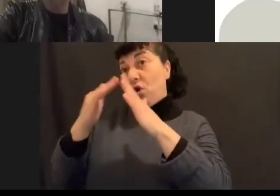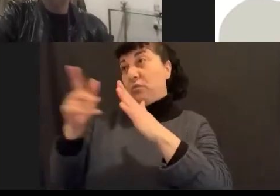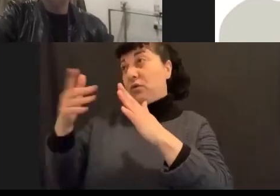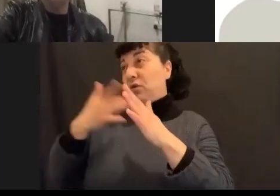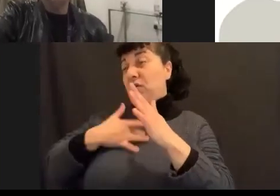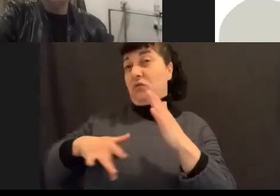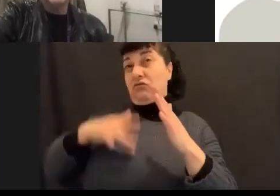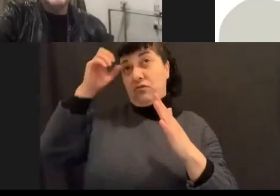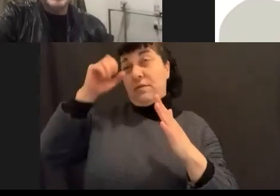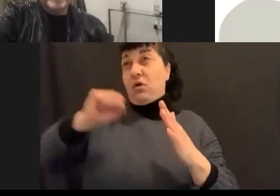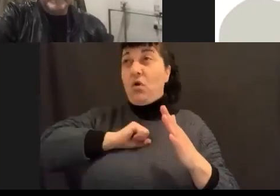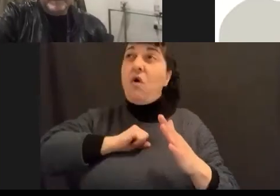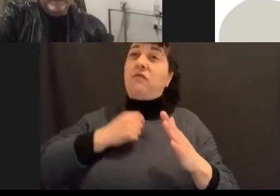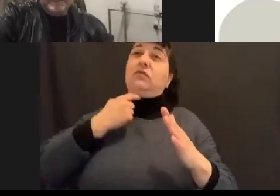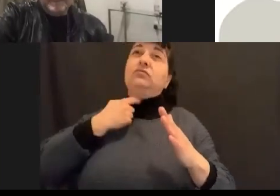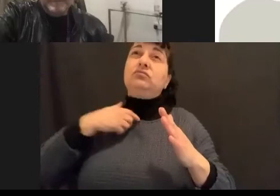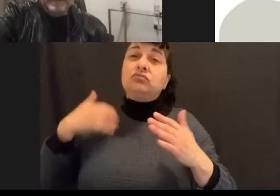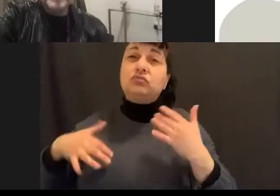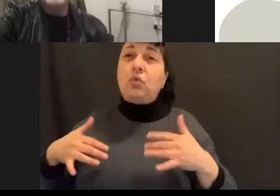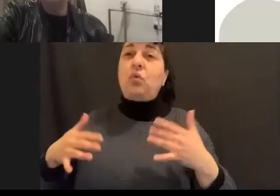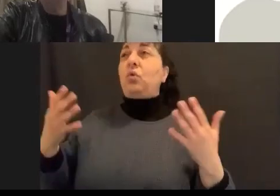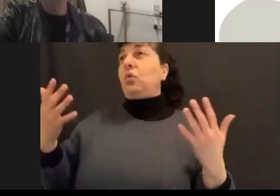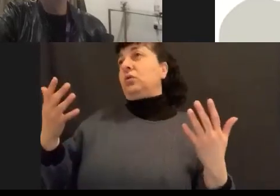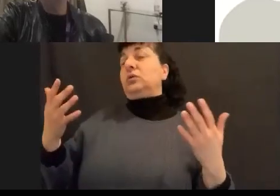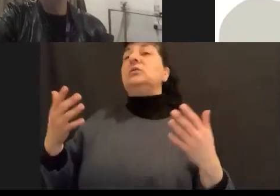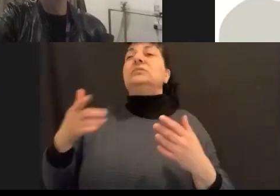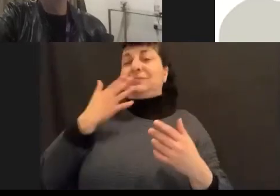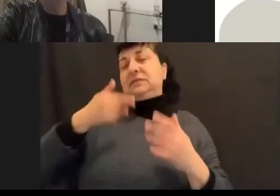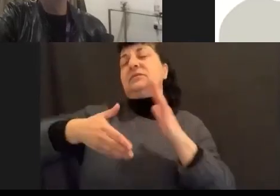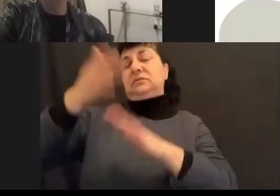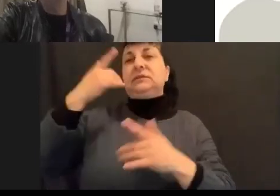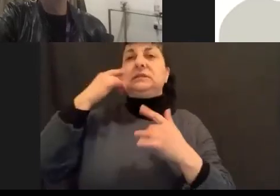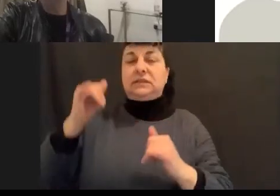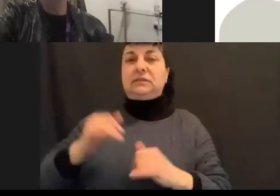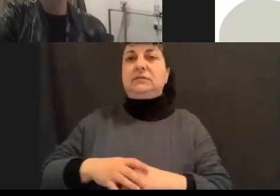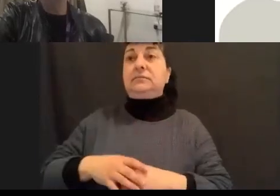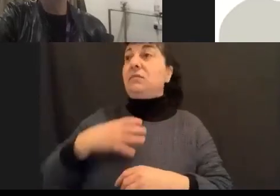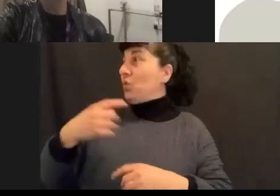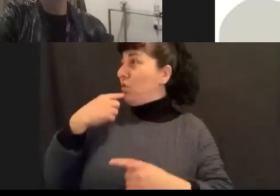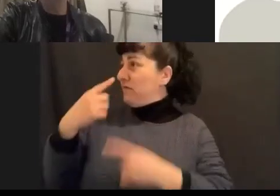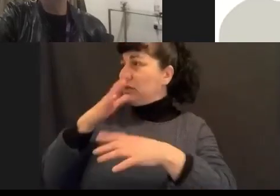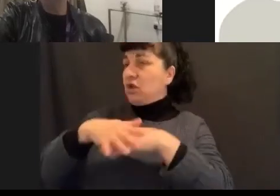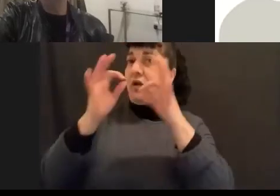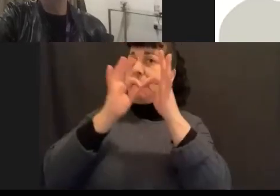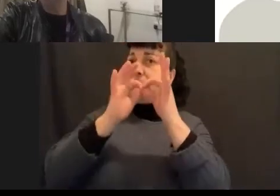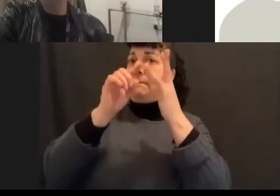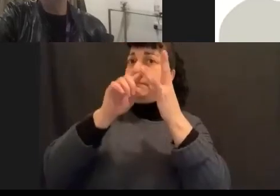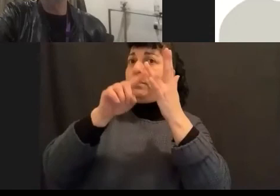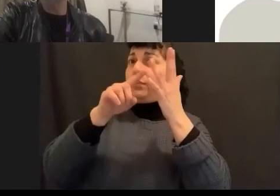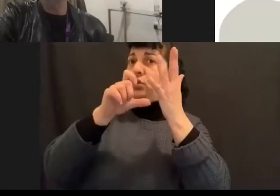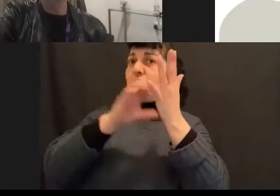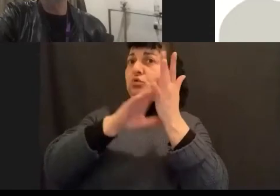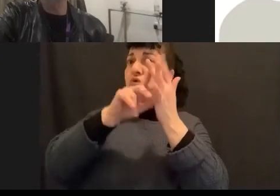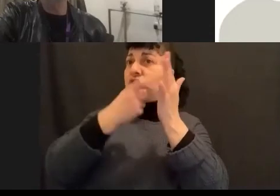testing. There's no further information on the Boucher Street Primary School just yet. So anyone